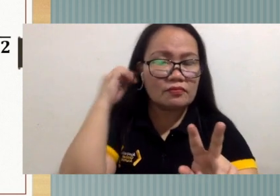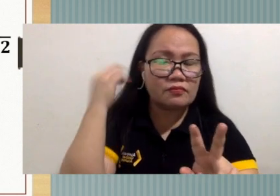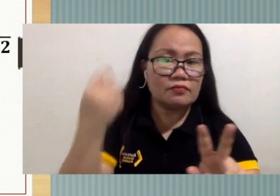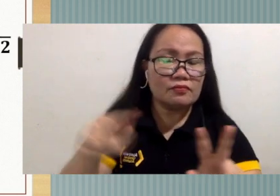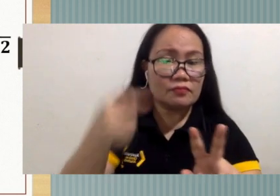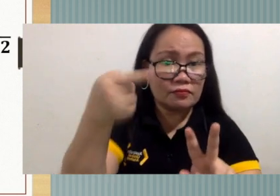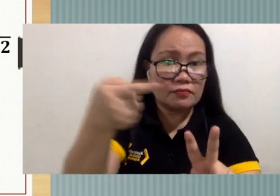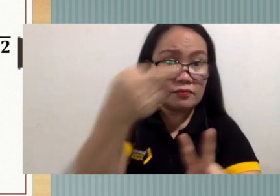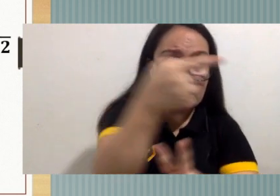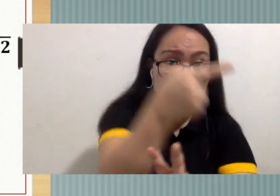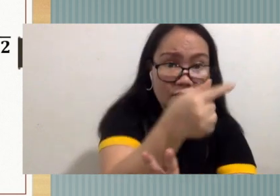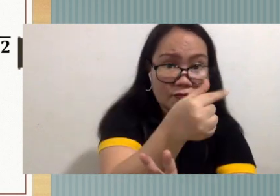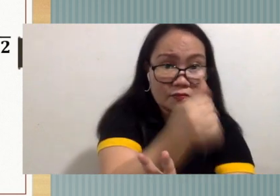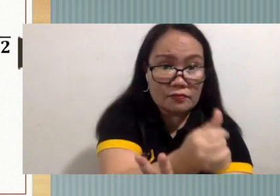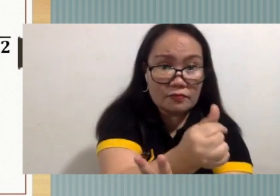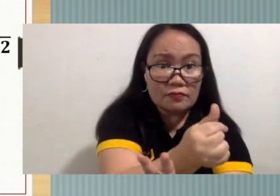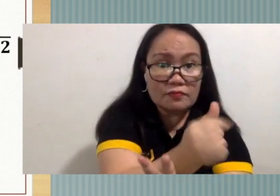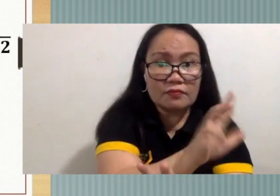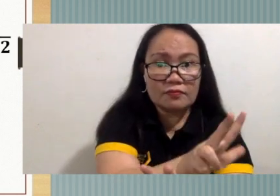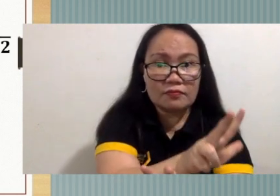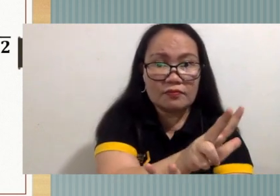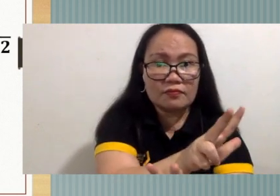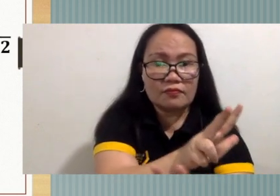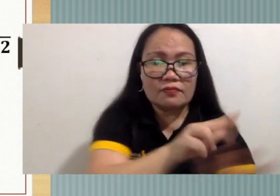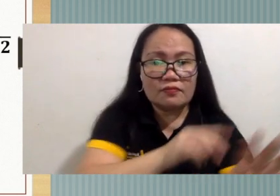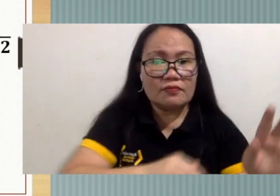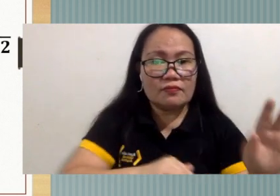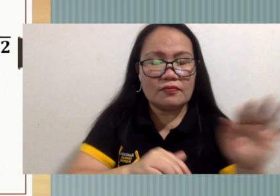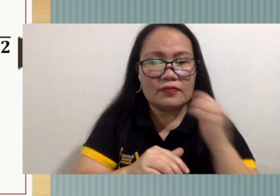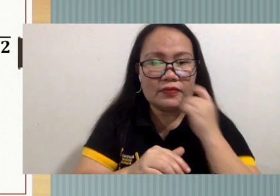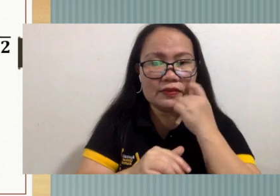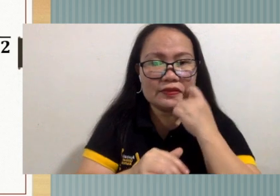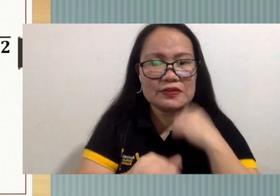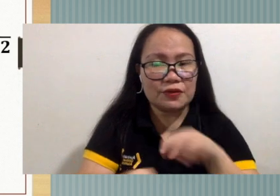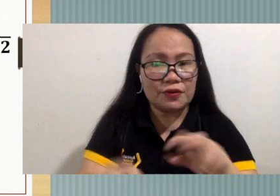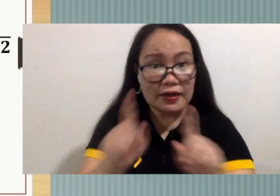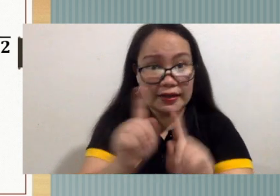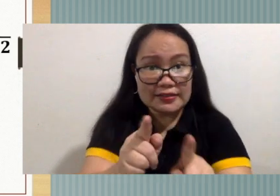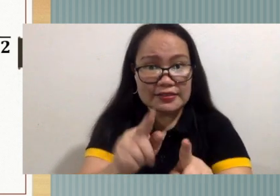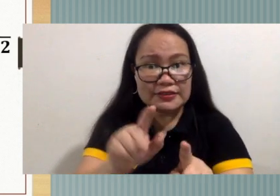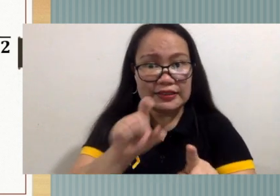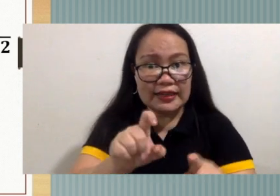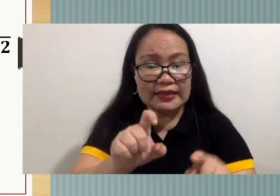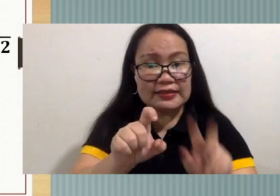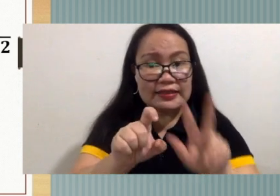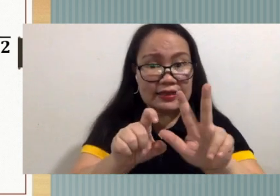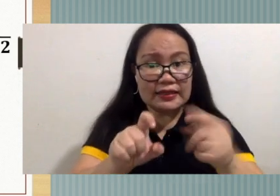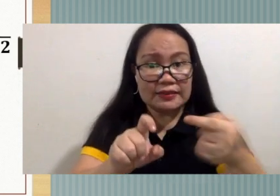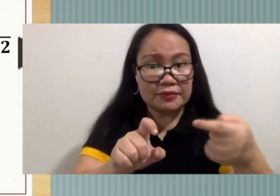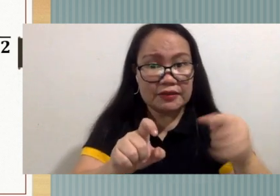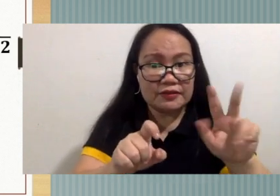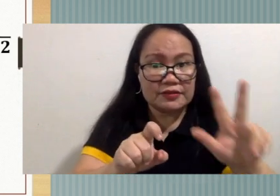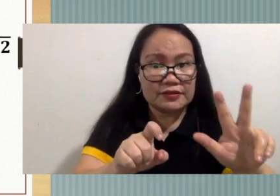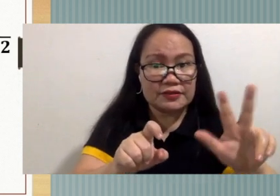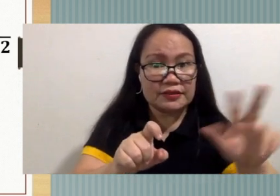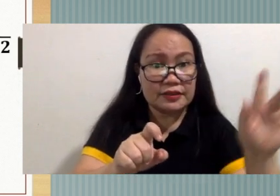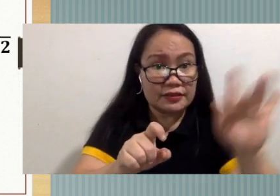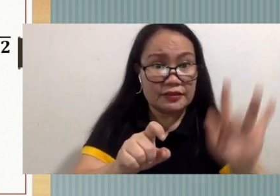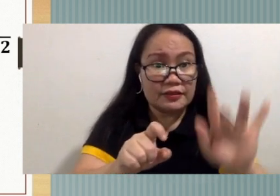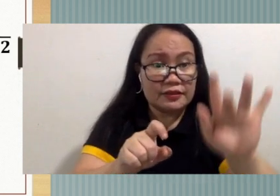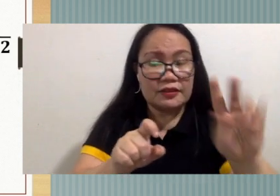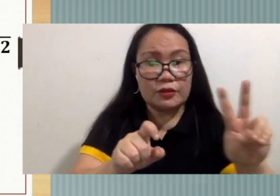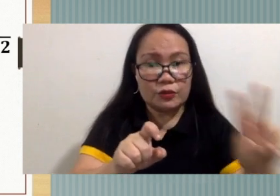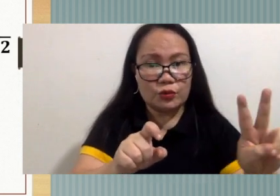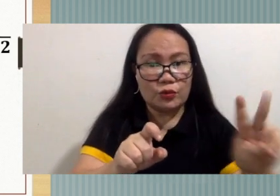2. So, x is equal to 3 minus 3 square root of 2 over 2. So, again, divide lang